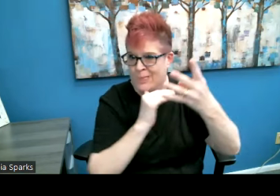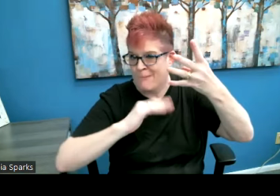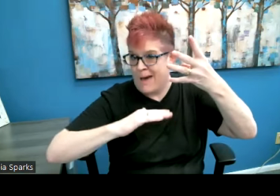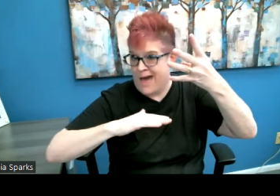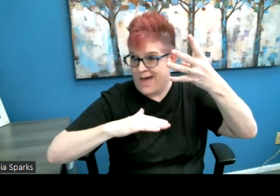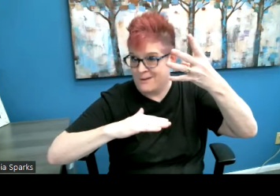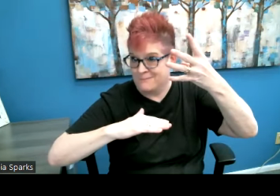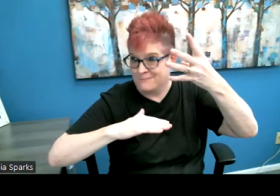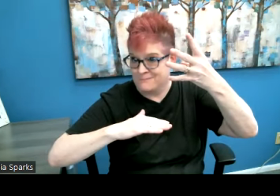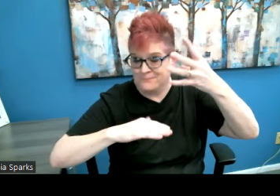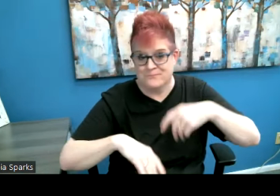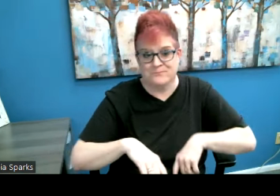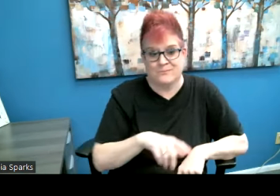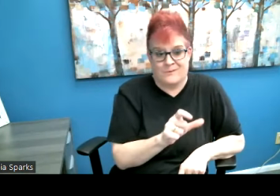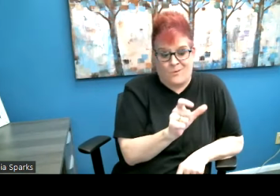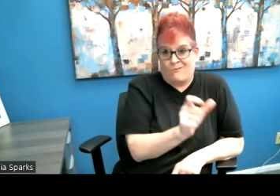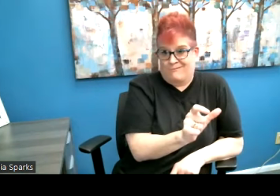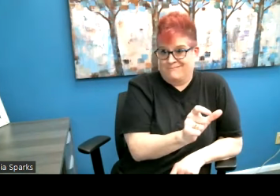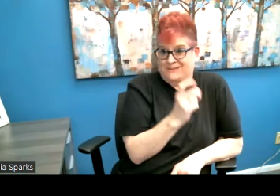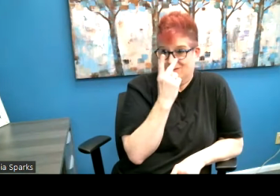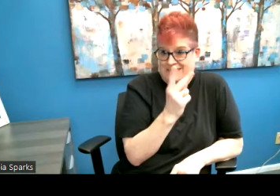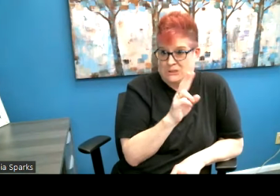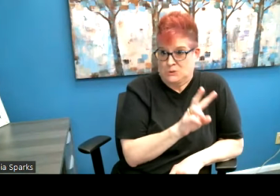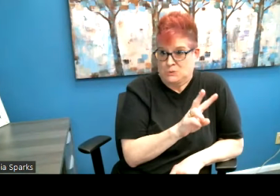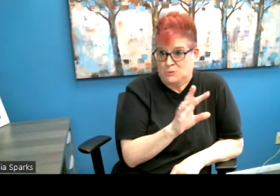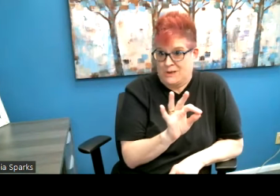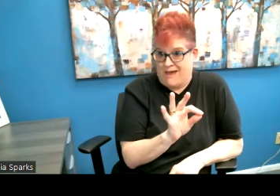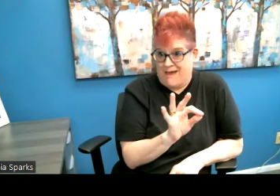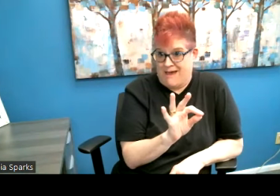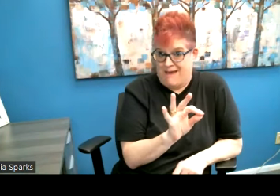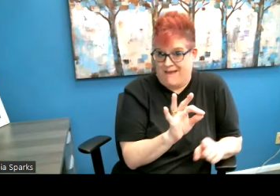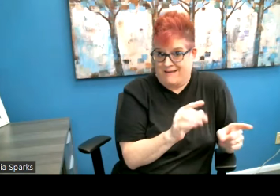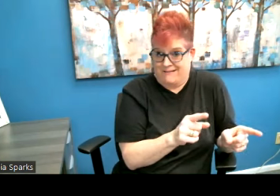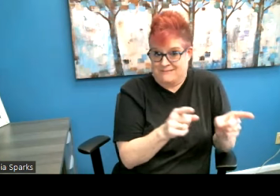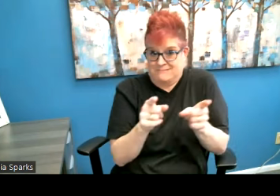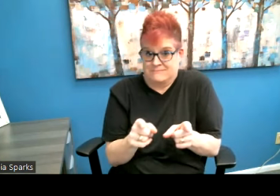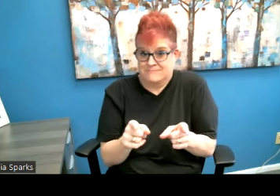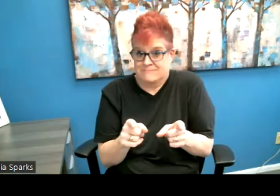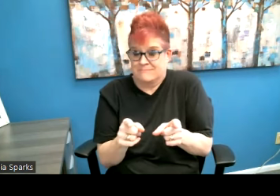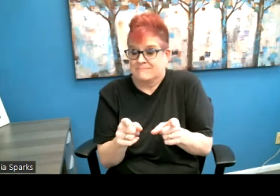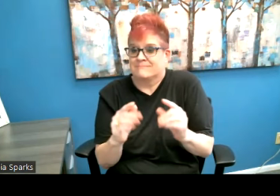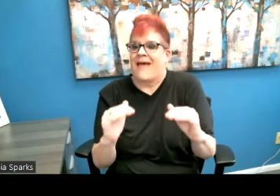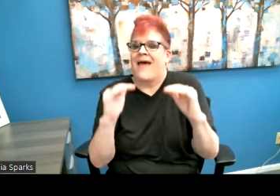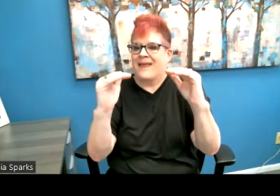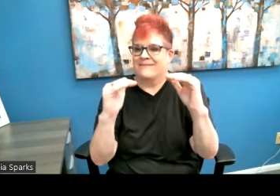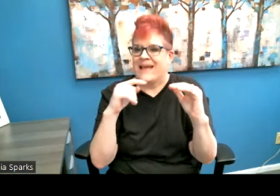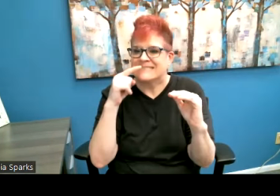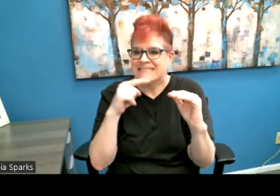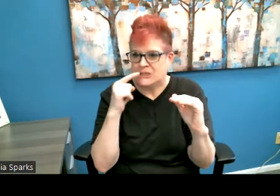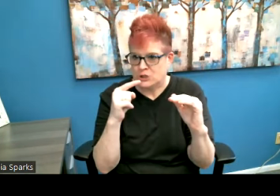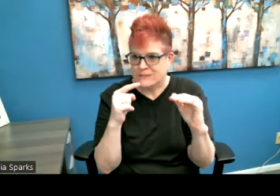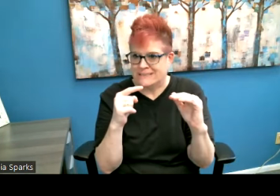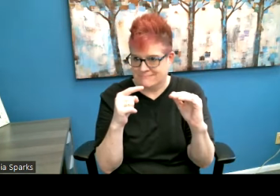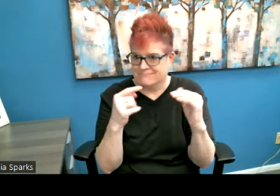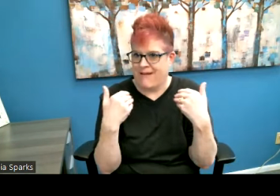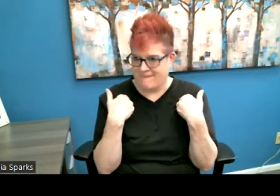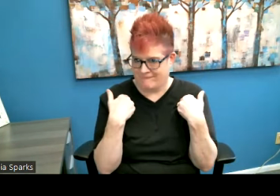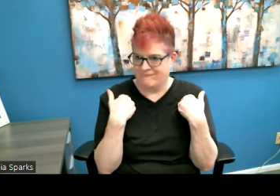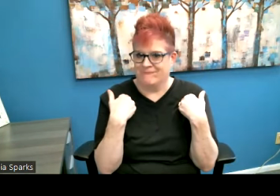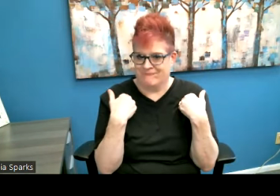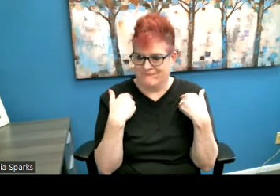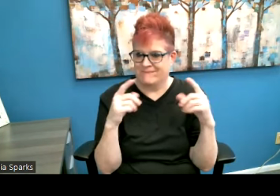being on the bottom. So you'll see 229 here at the bottom. Advanced hearing is